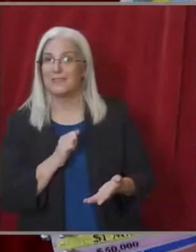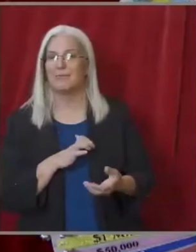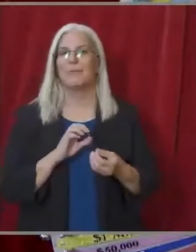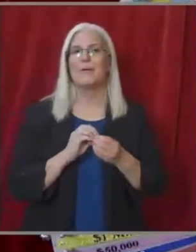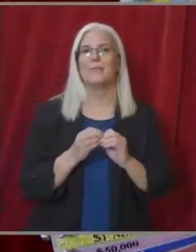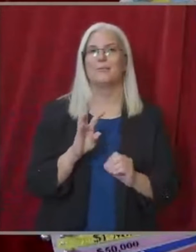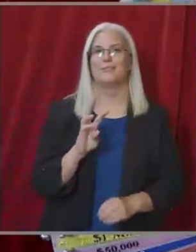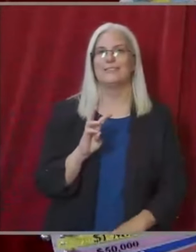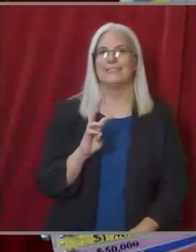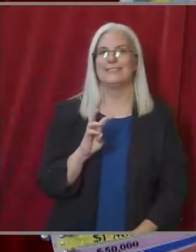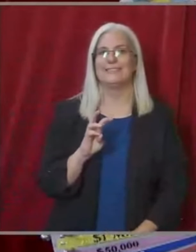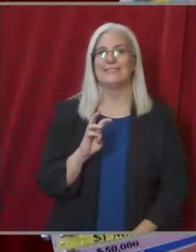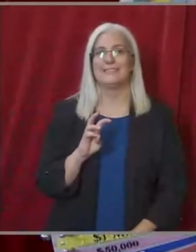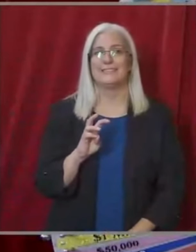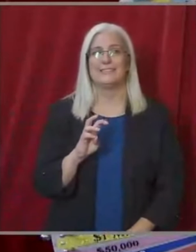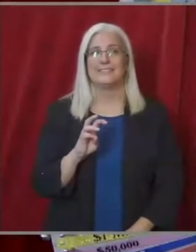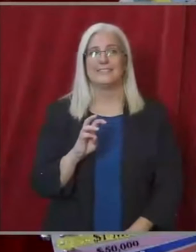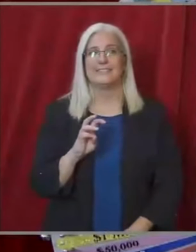Number six.